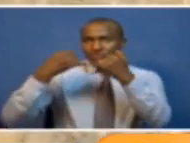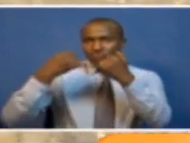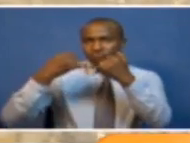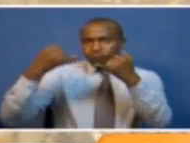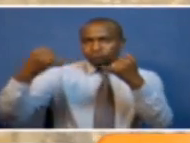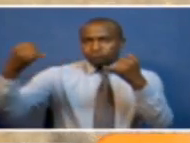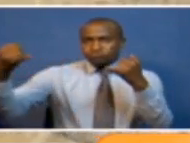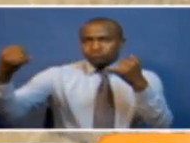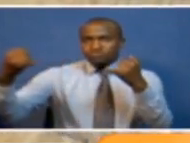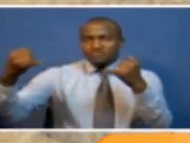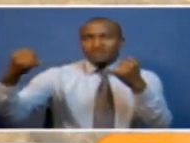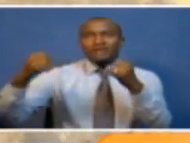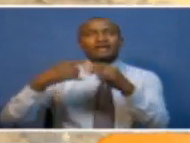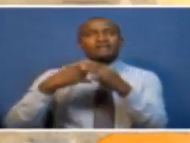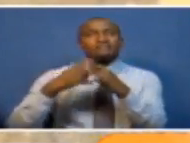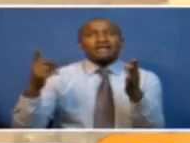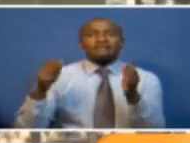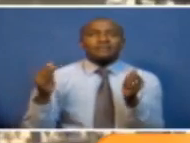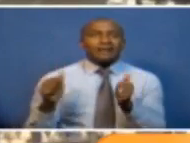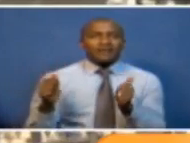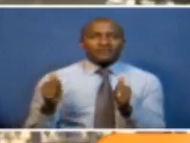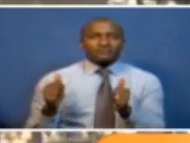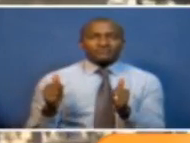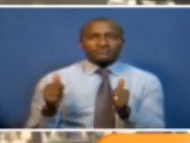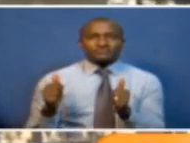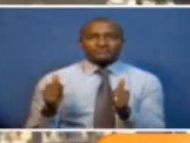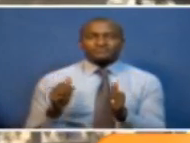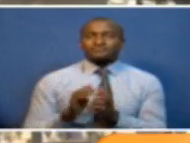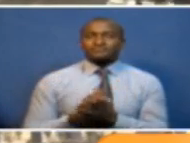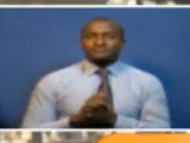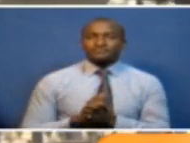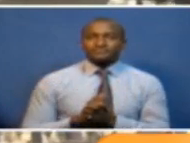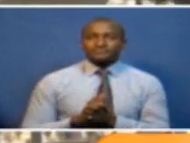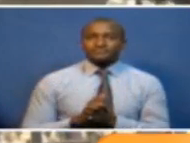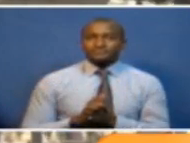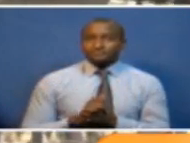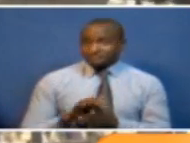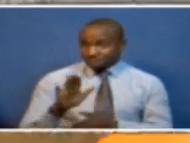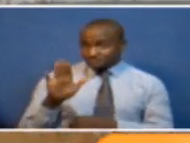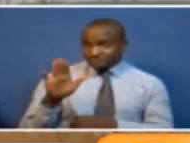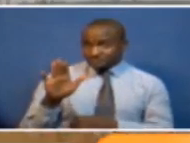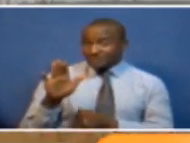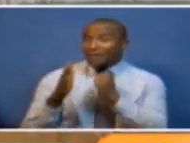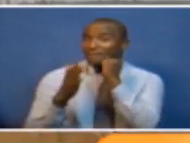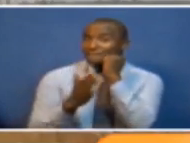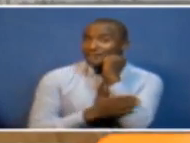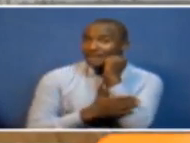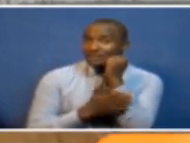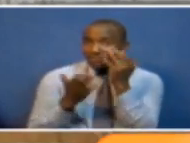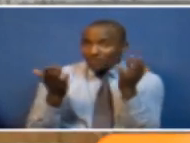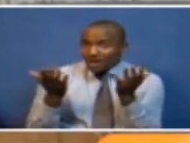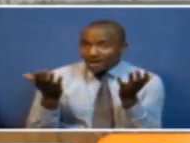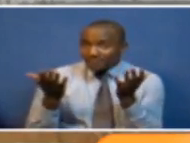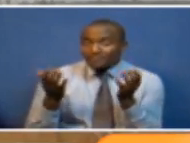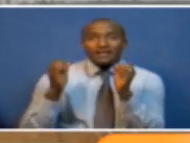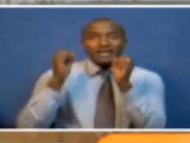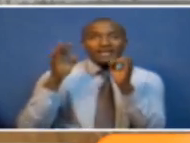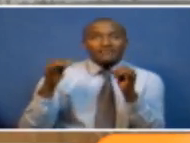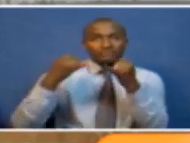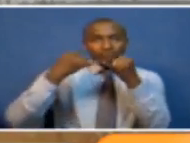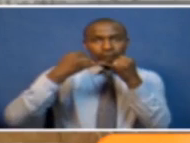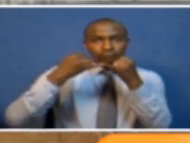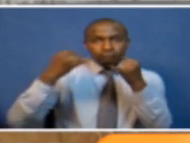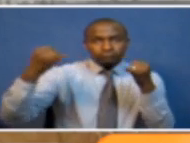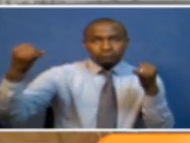or T-lines. And here's the most tragic part of this story. If the transmission line is